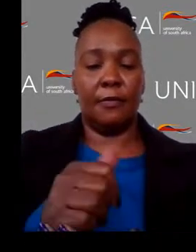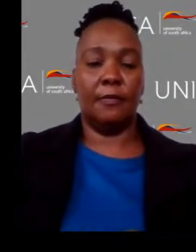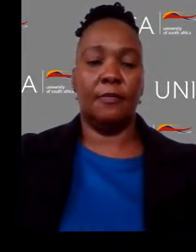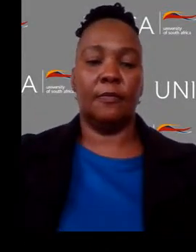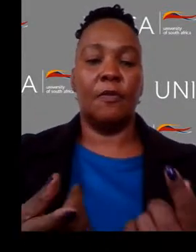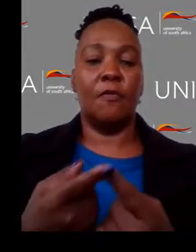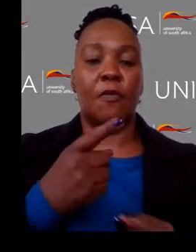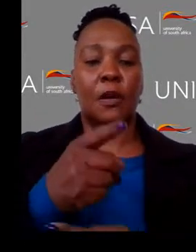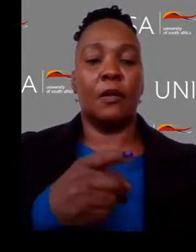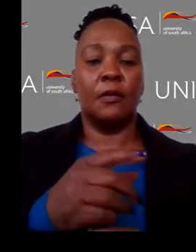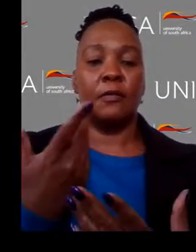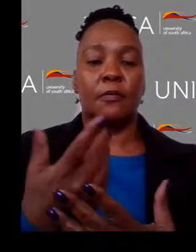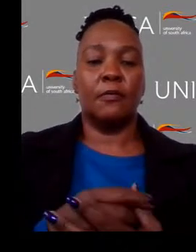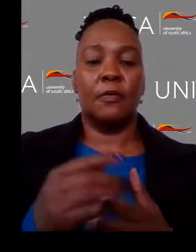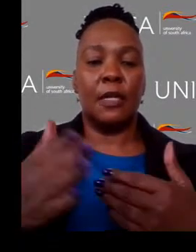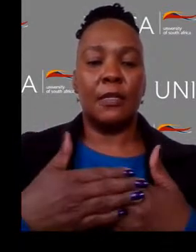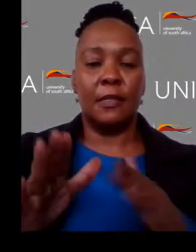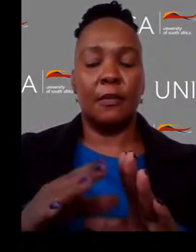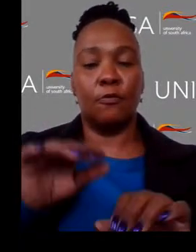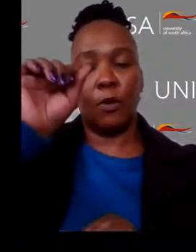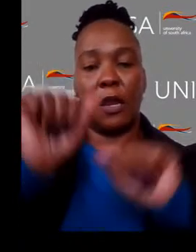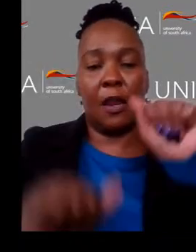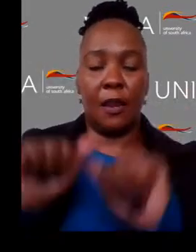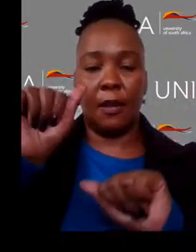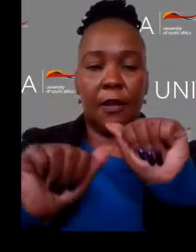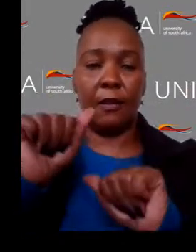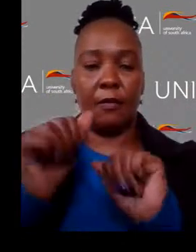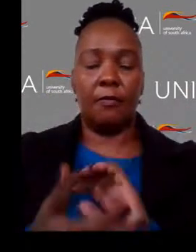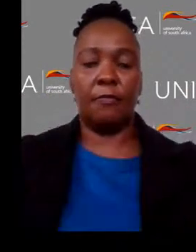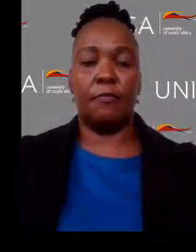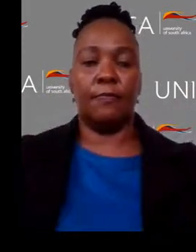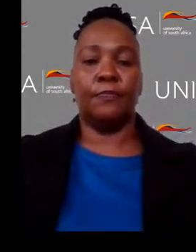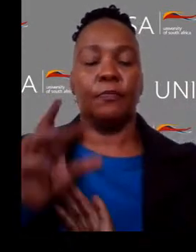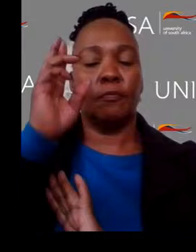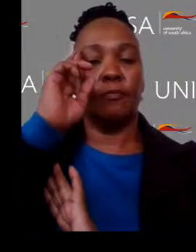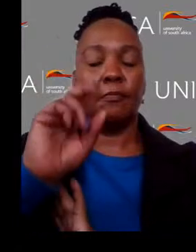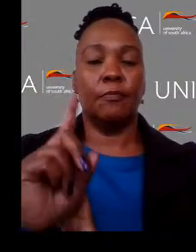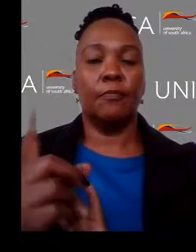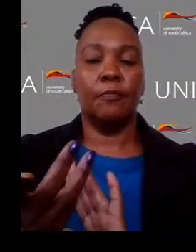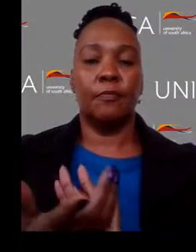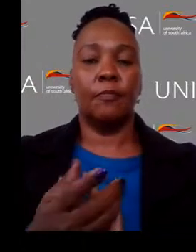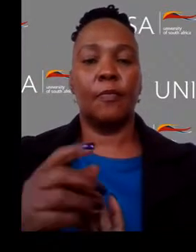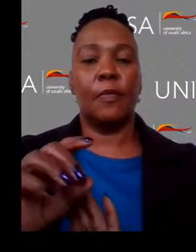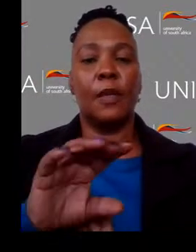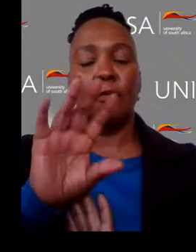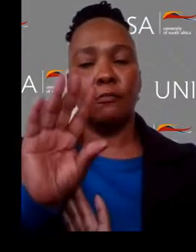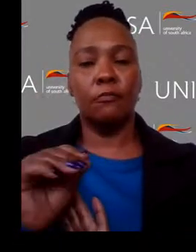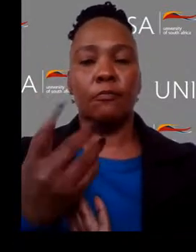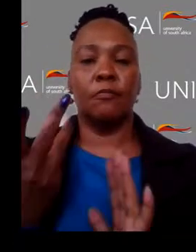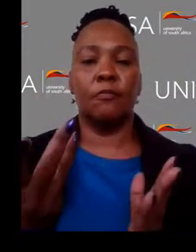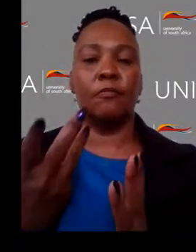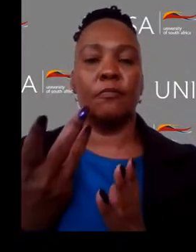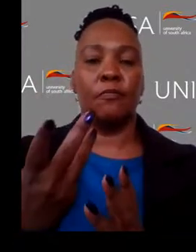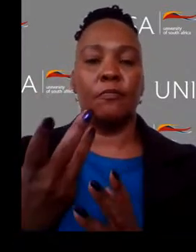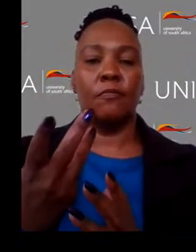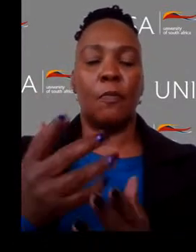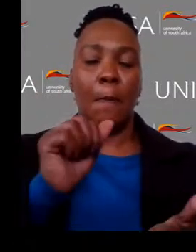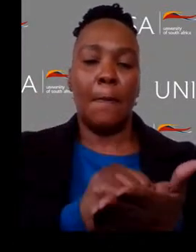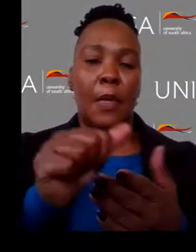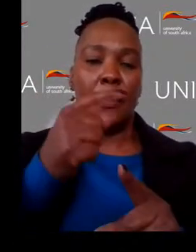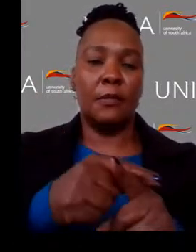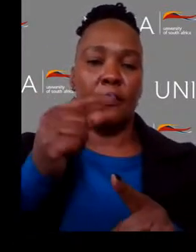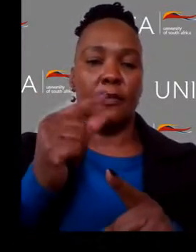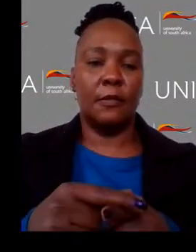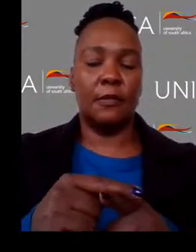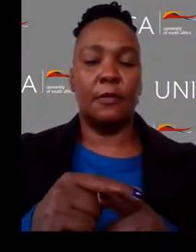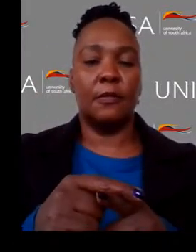you can then start your assessment. So remember, if the quiz is asking you for a password, this is where you